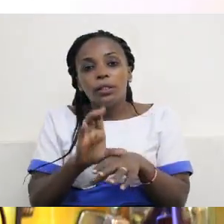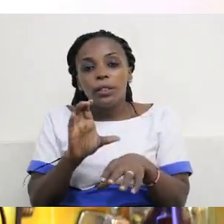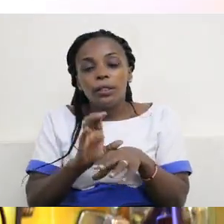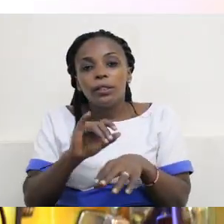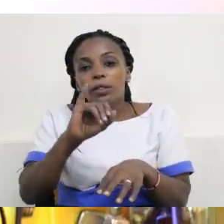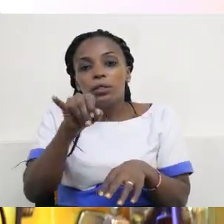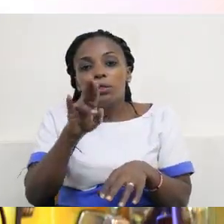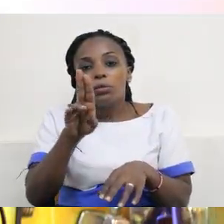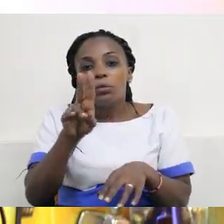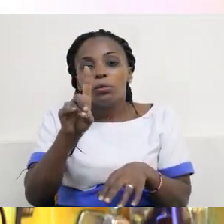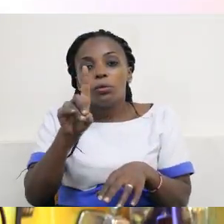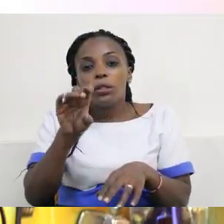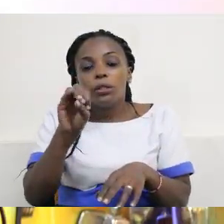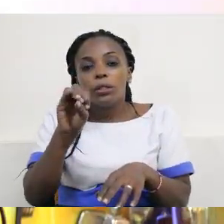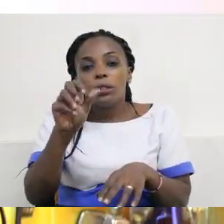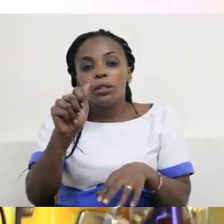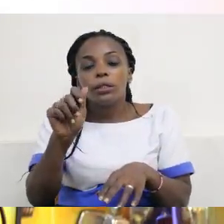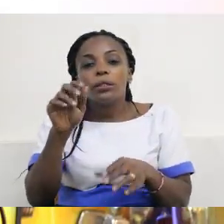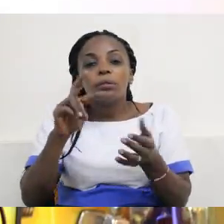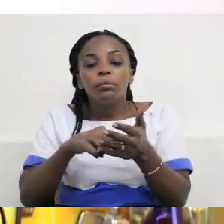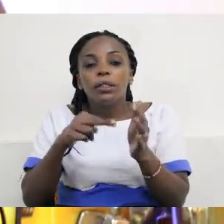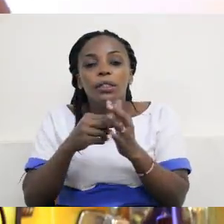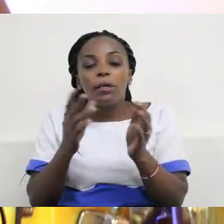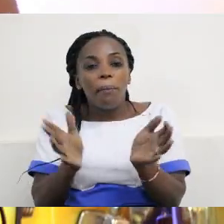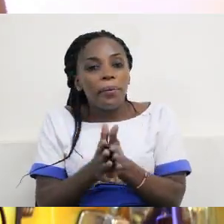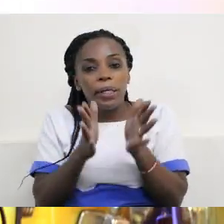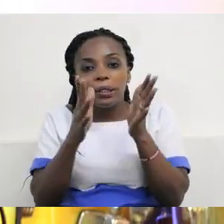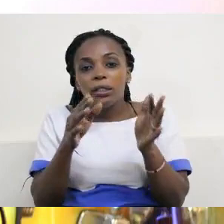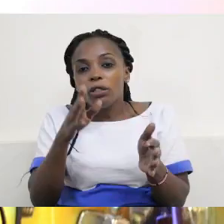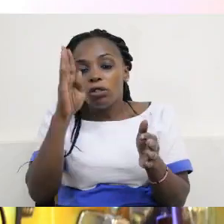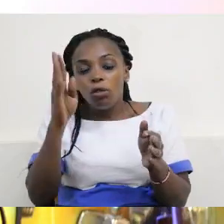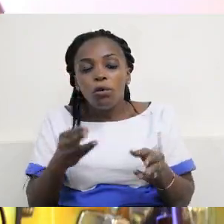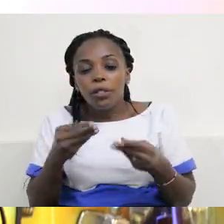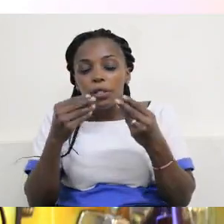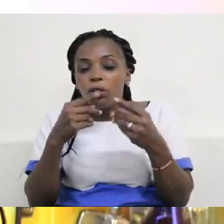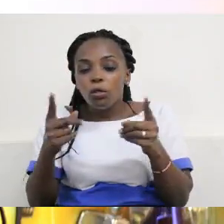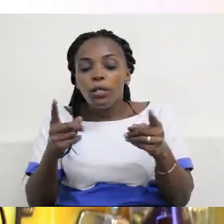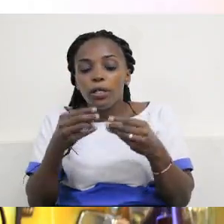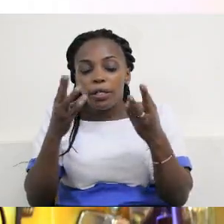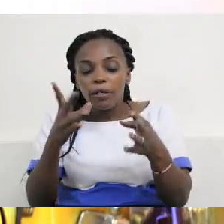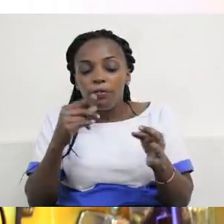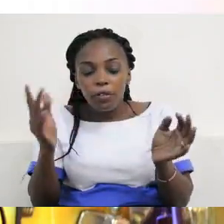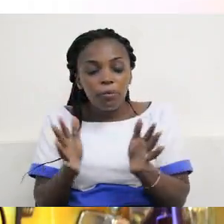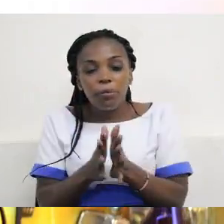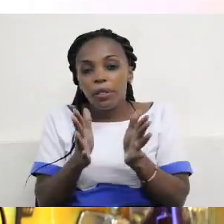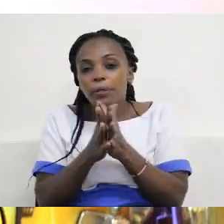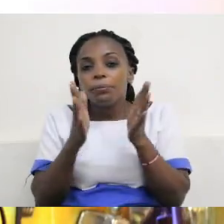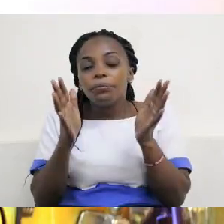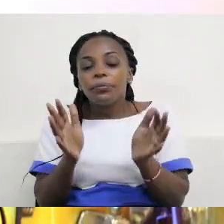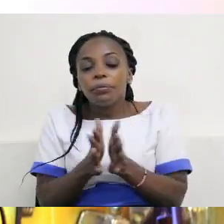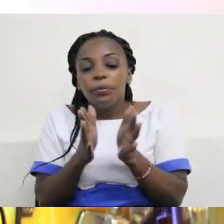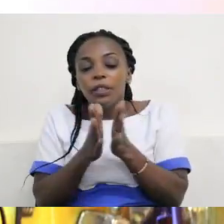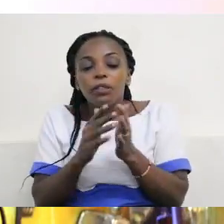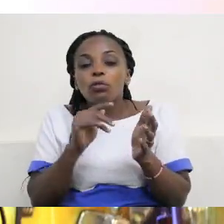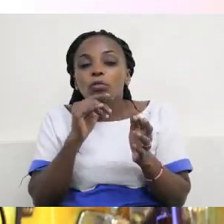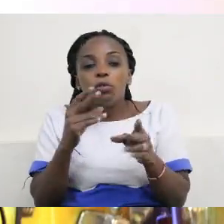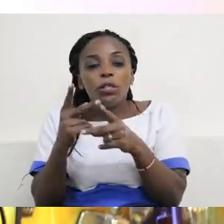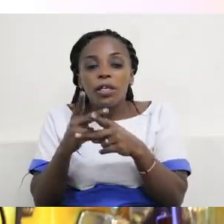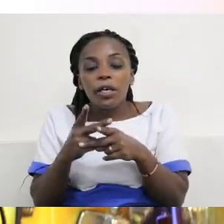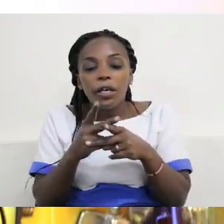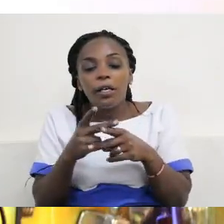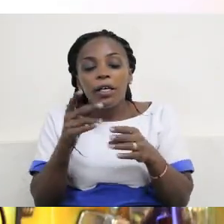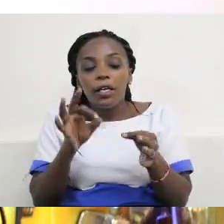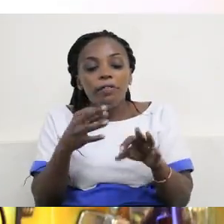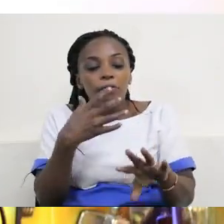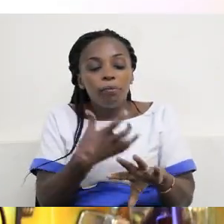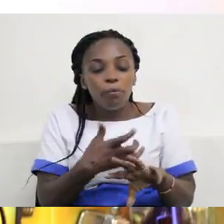Judah means praise. And God told them that he had given victory to praise. Praise does not care if it is sunny